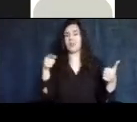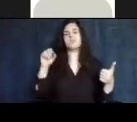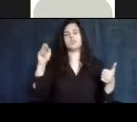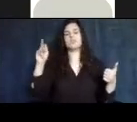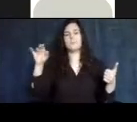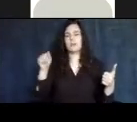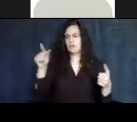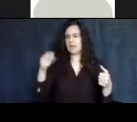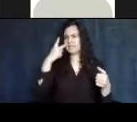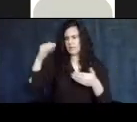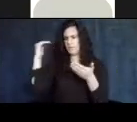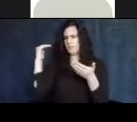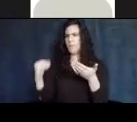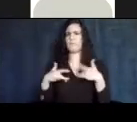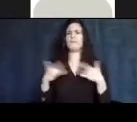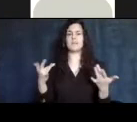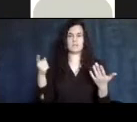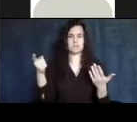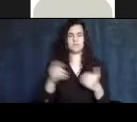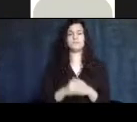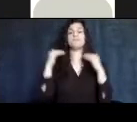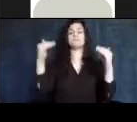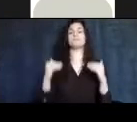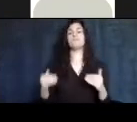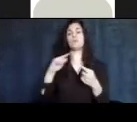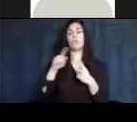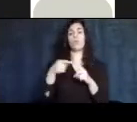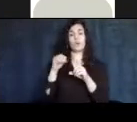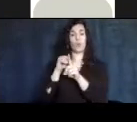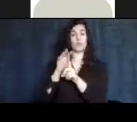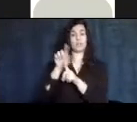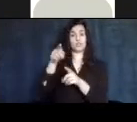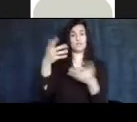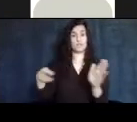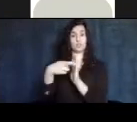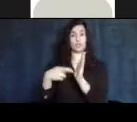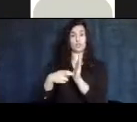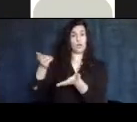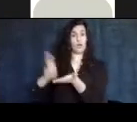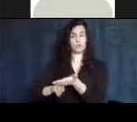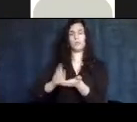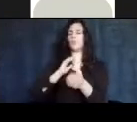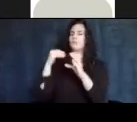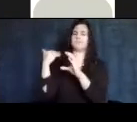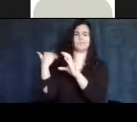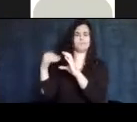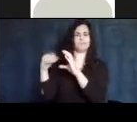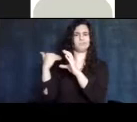you register for orientation, we'll be sending out emails through that as well.